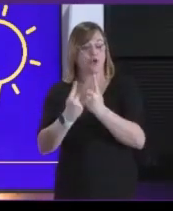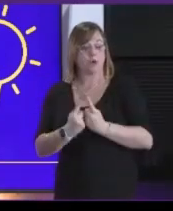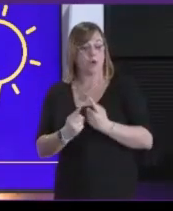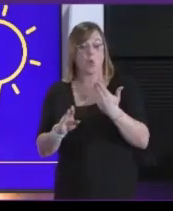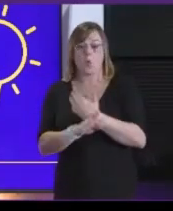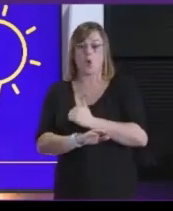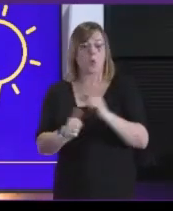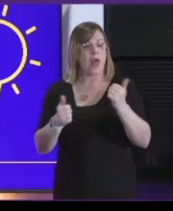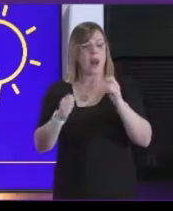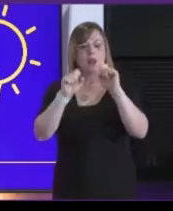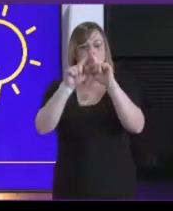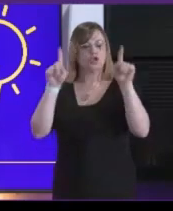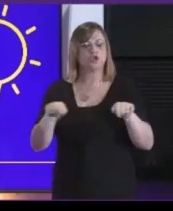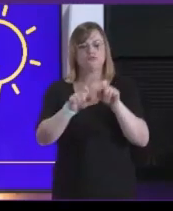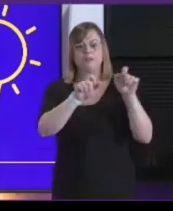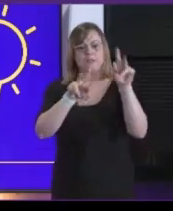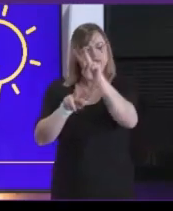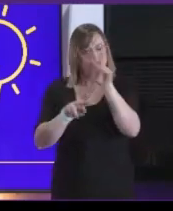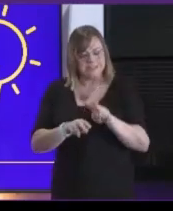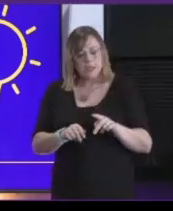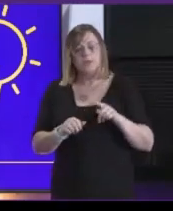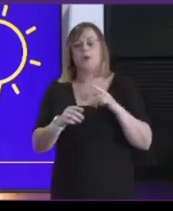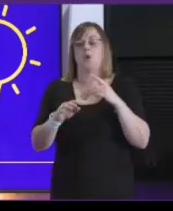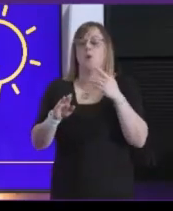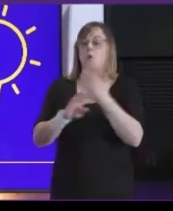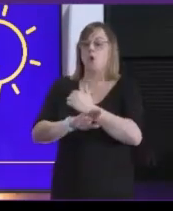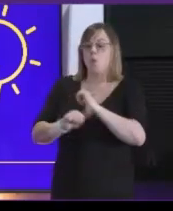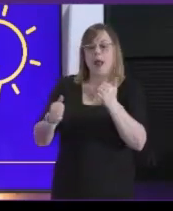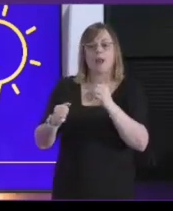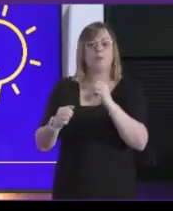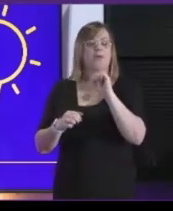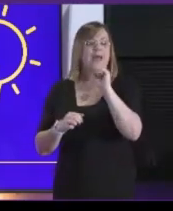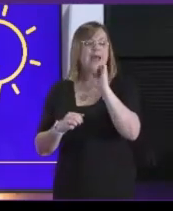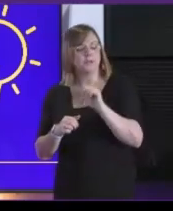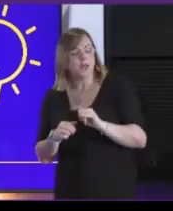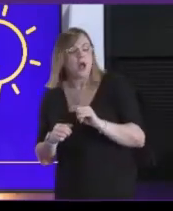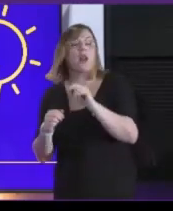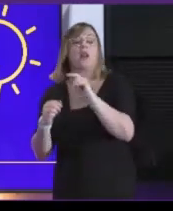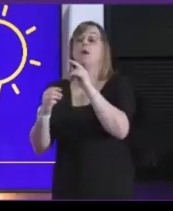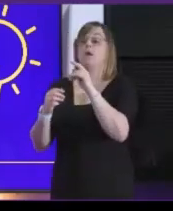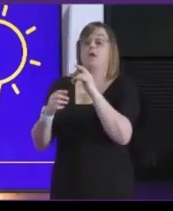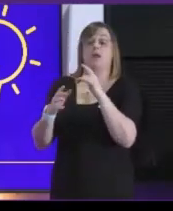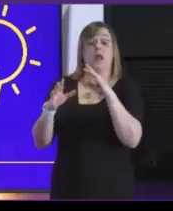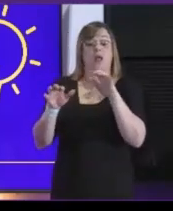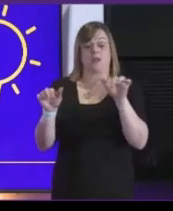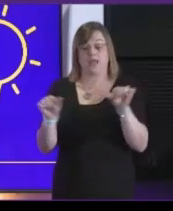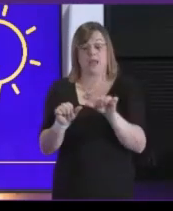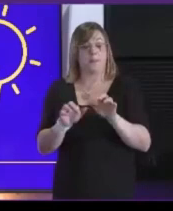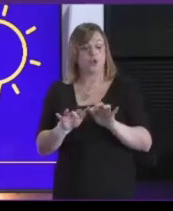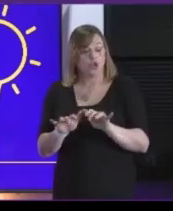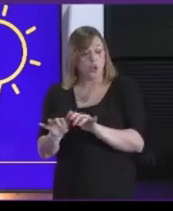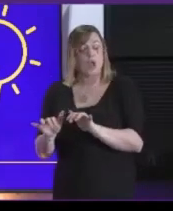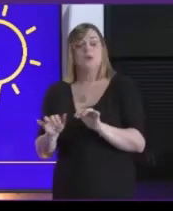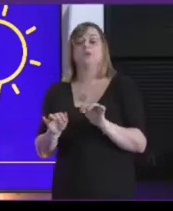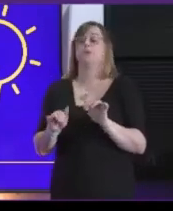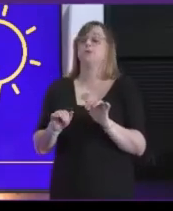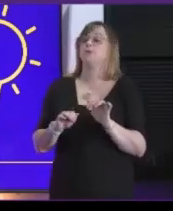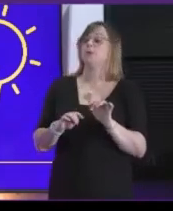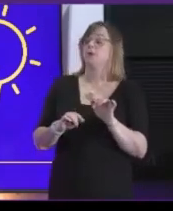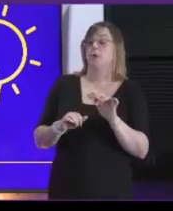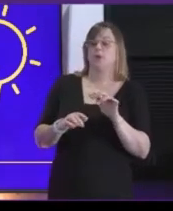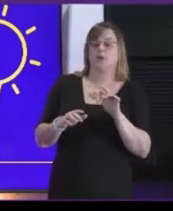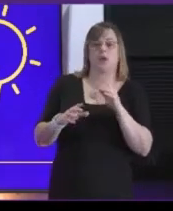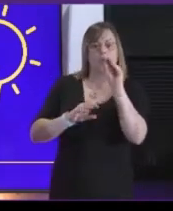well with screen readers, that worked well with American Sign Language, that had keyboard shortcuts, that had figured out how